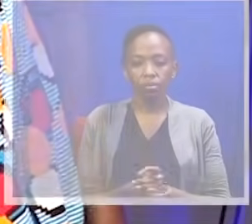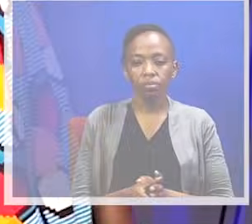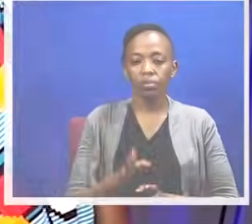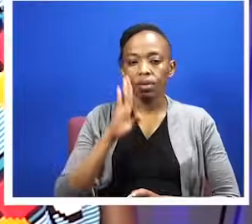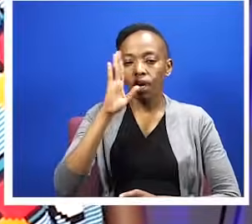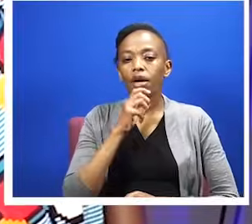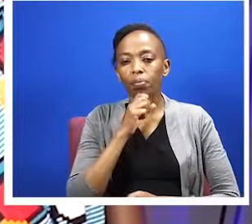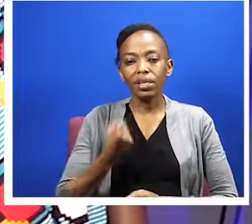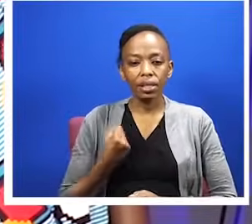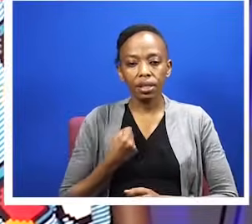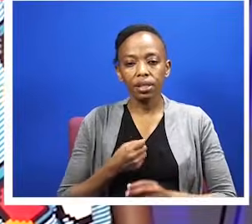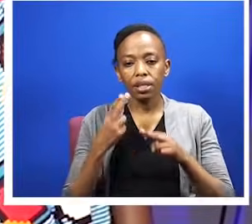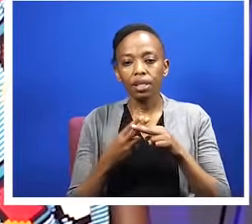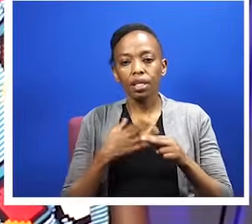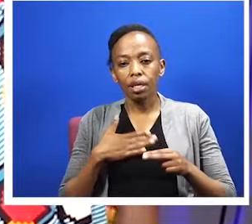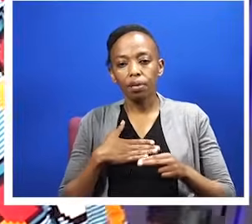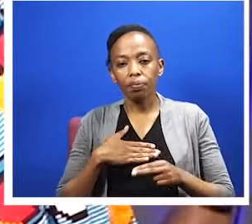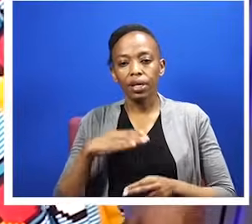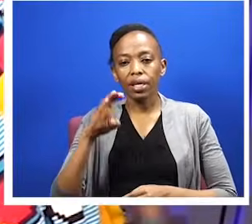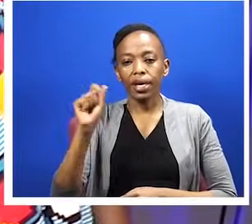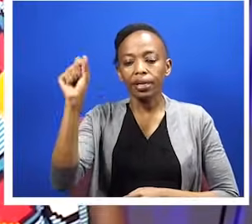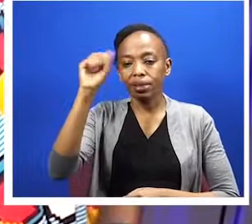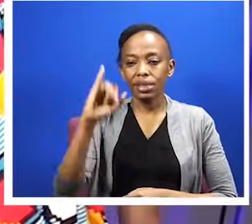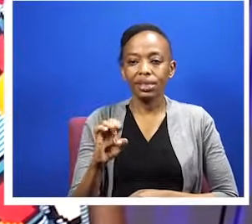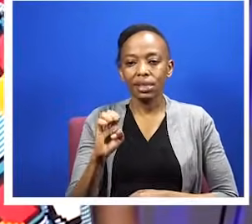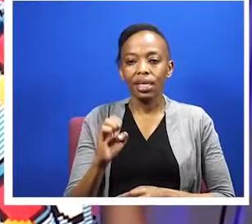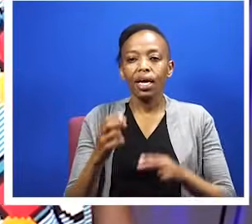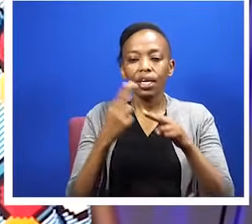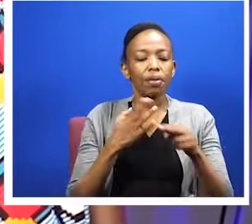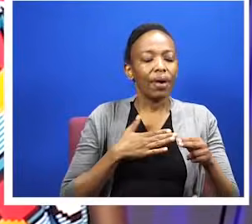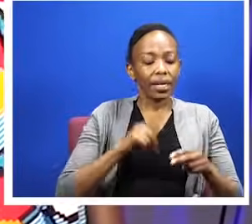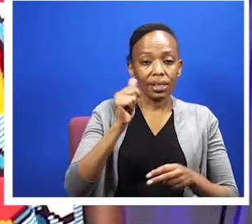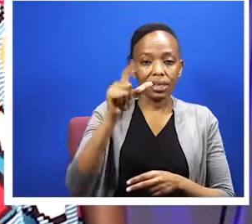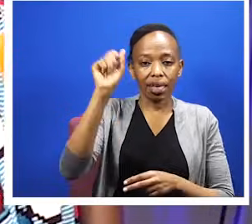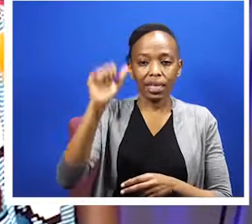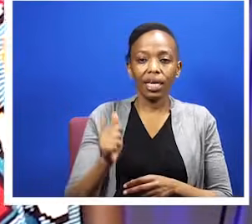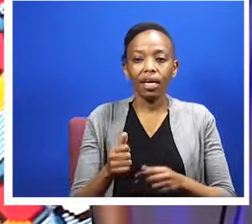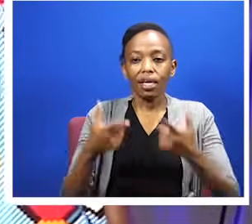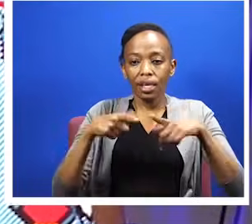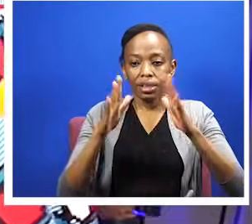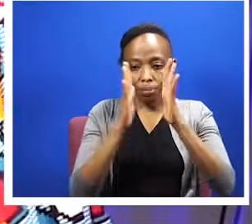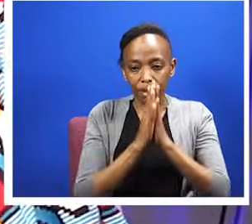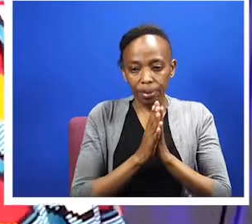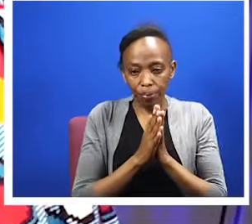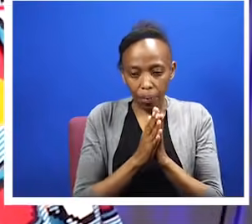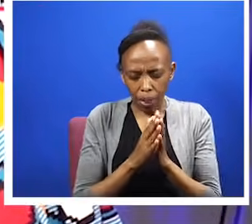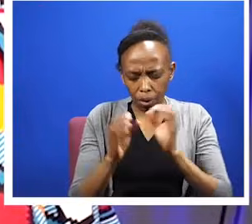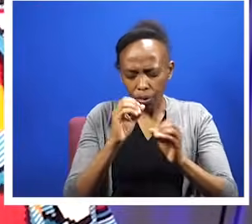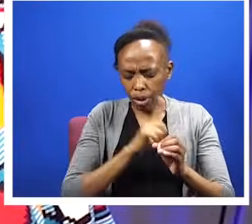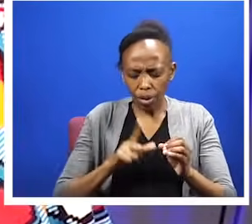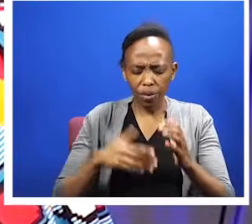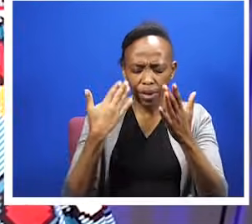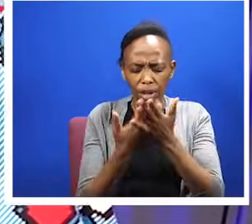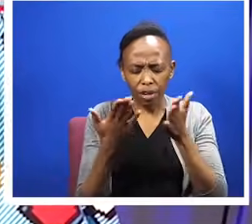Hi, boys and girls. My name is Elsie. And my name is Talia. Let us bow our heads for a word of prayer. Oh Lord, we